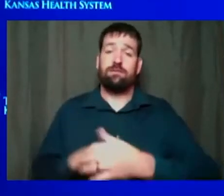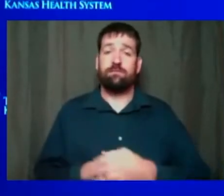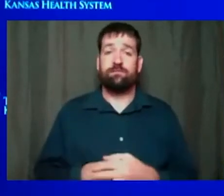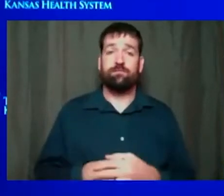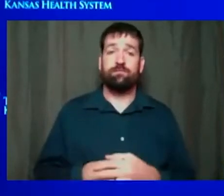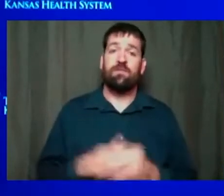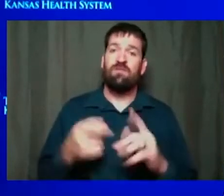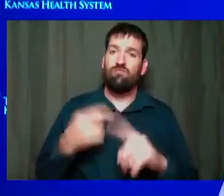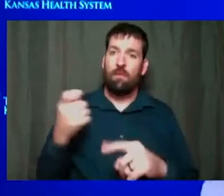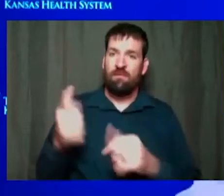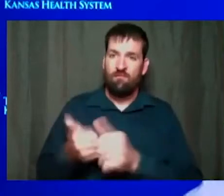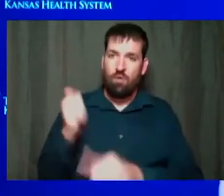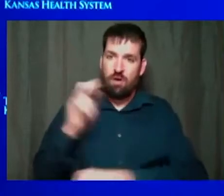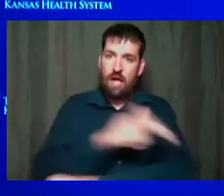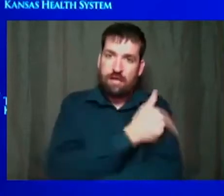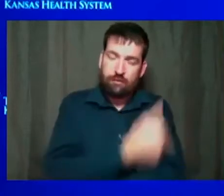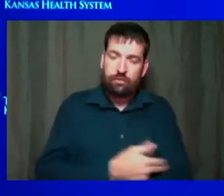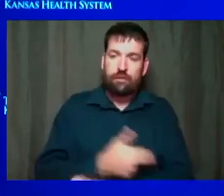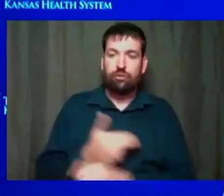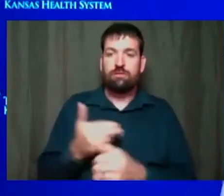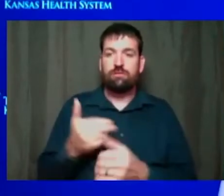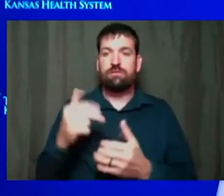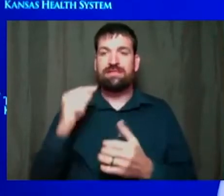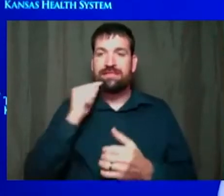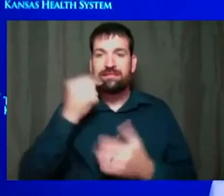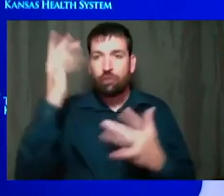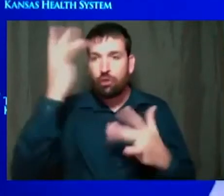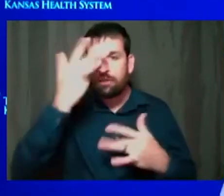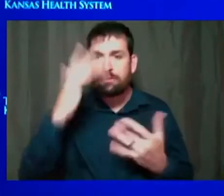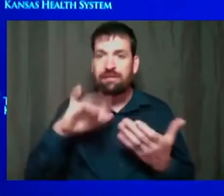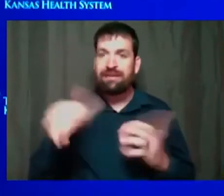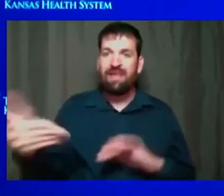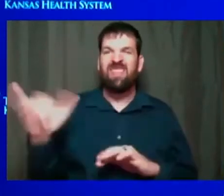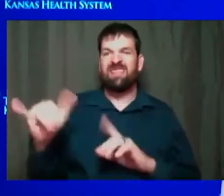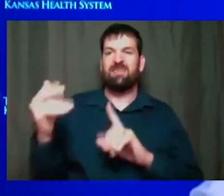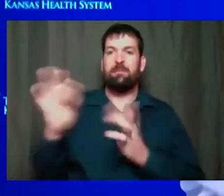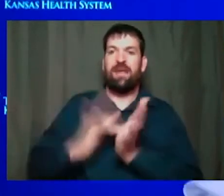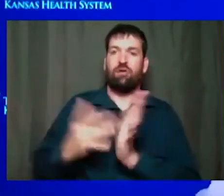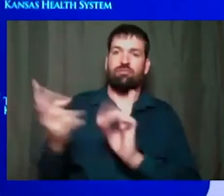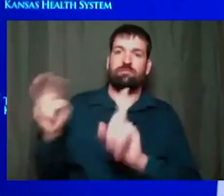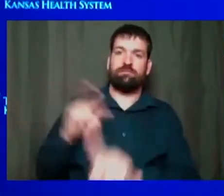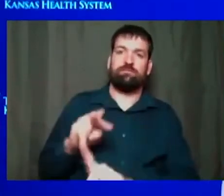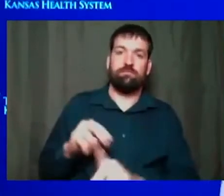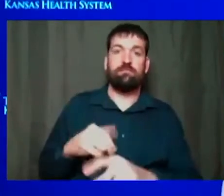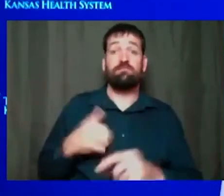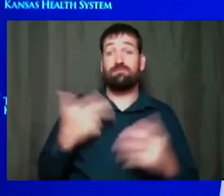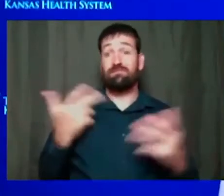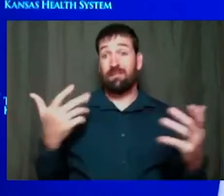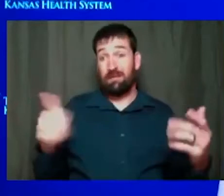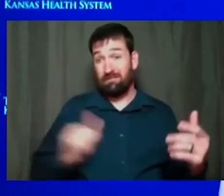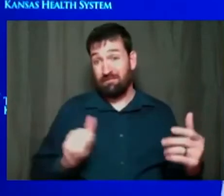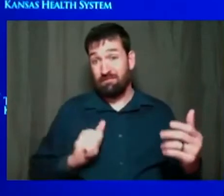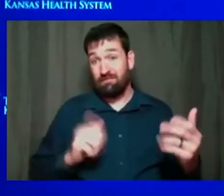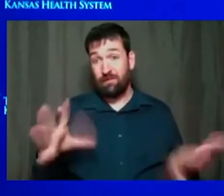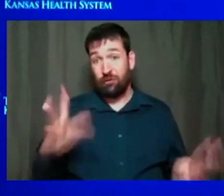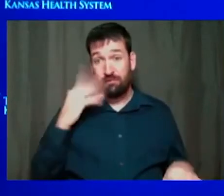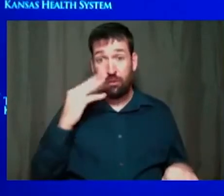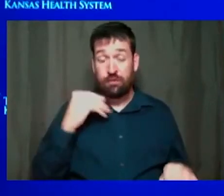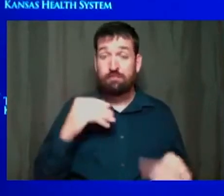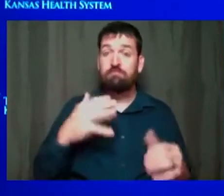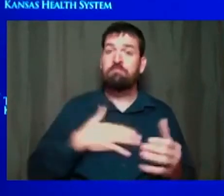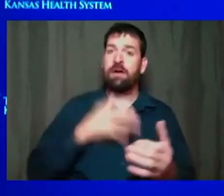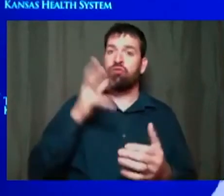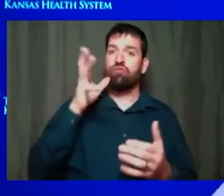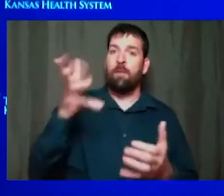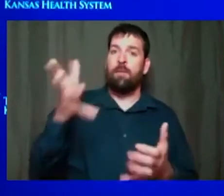severe disease, and death even more. And so that's the medical standpoint. Personally, I've dealt with this. It was my grandma who died recently, and it wasn't because